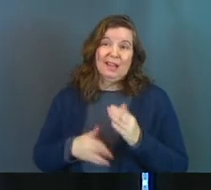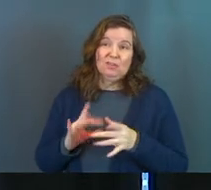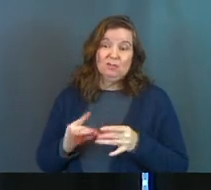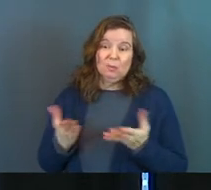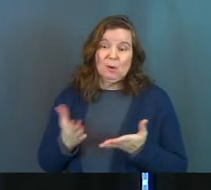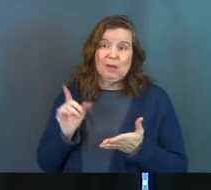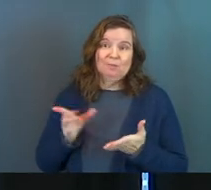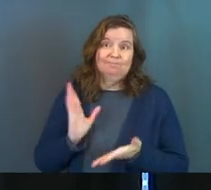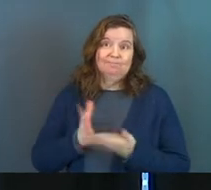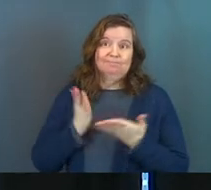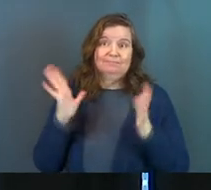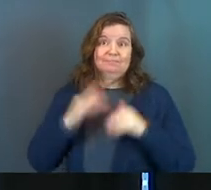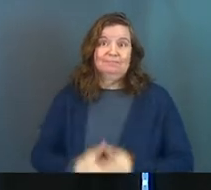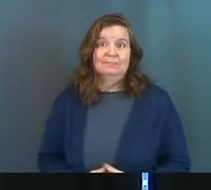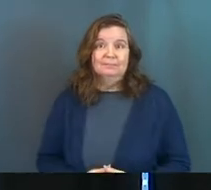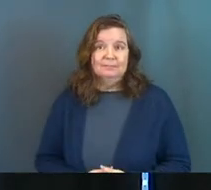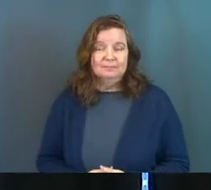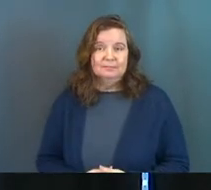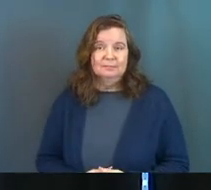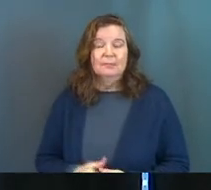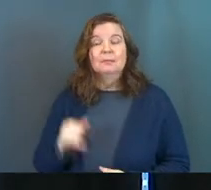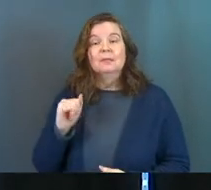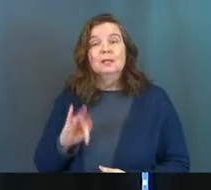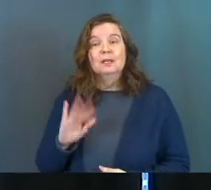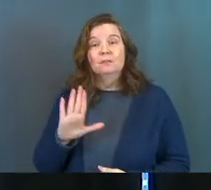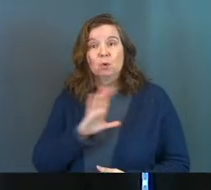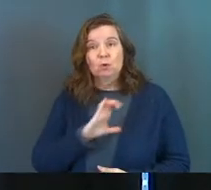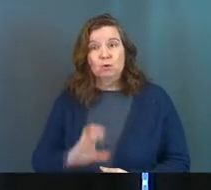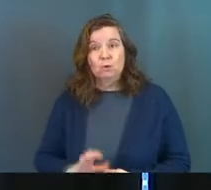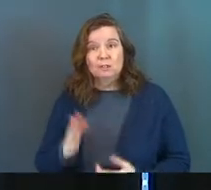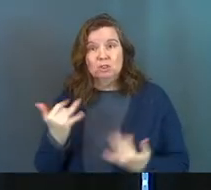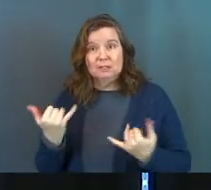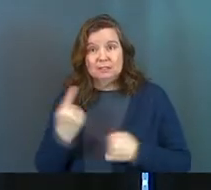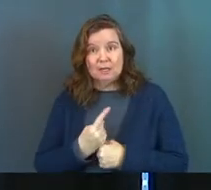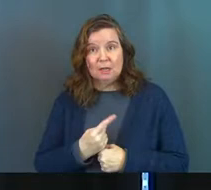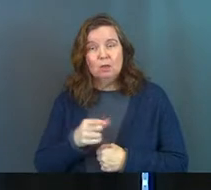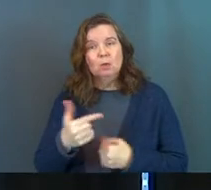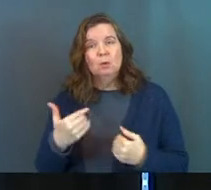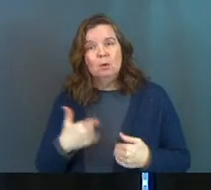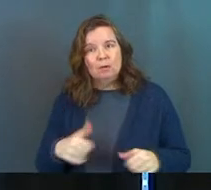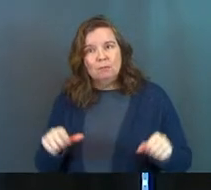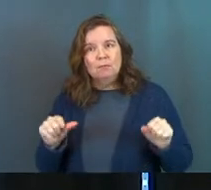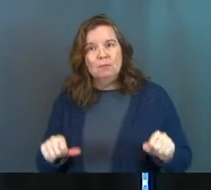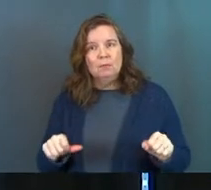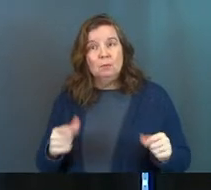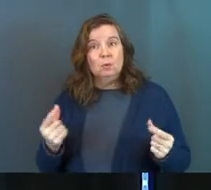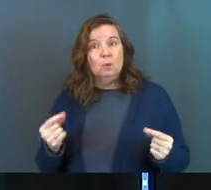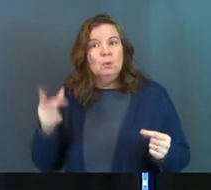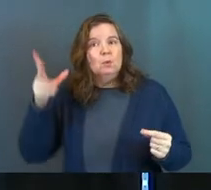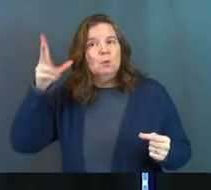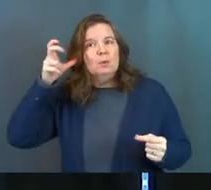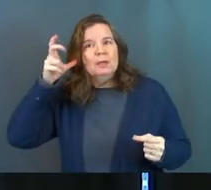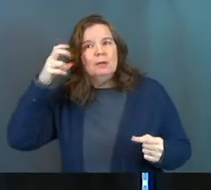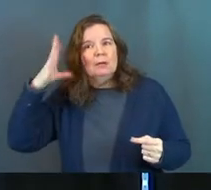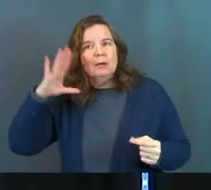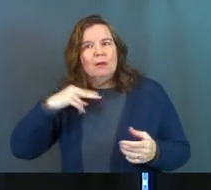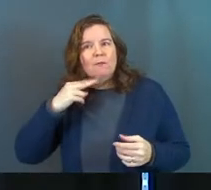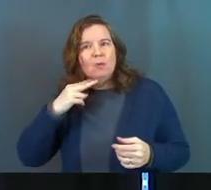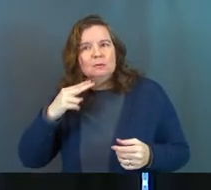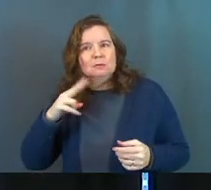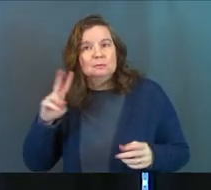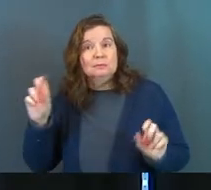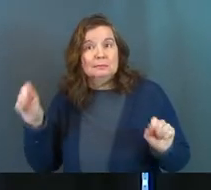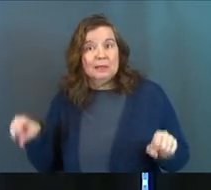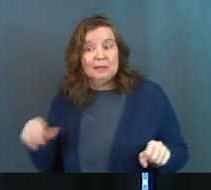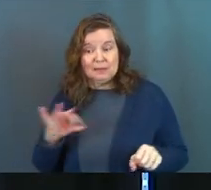sermon right here. If you're a Christian today, you have the ability to hear the voice of God. If you're